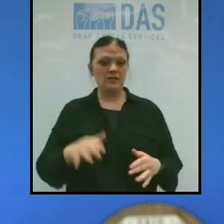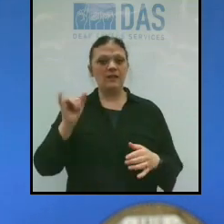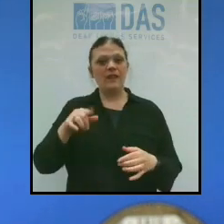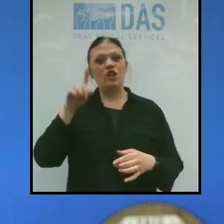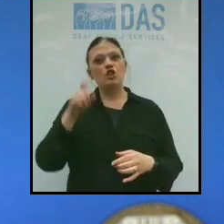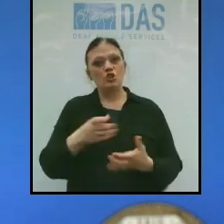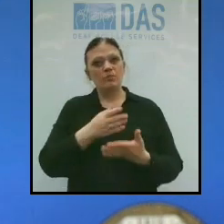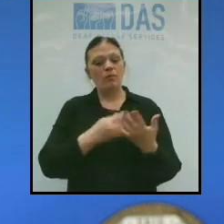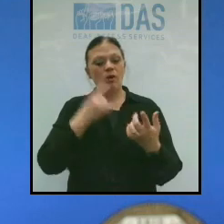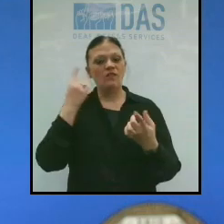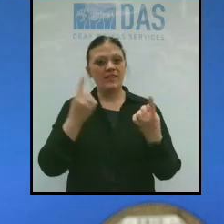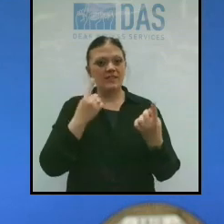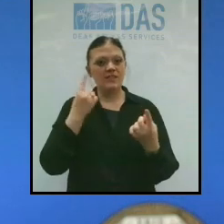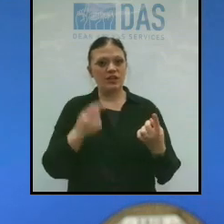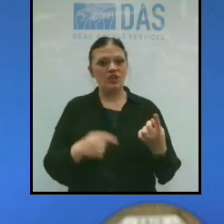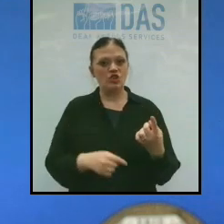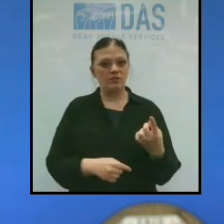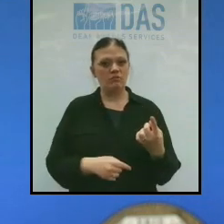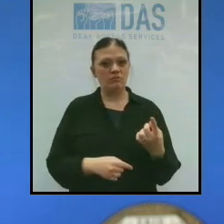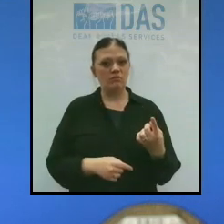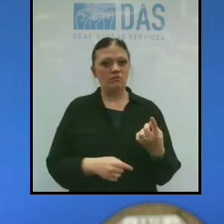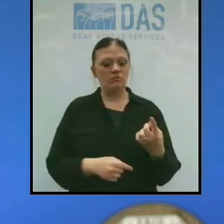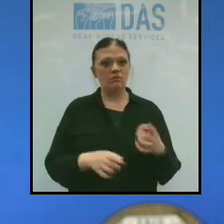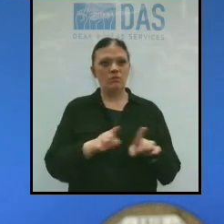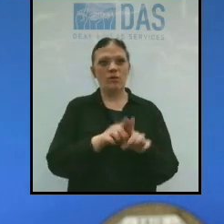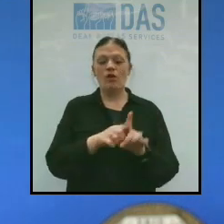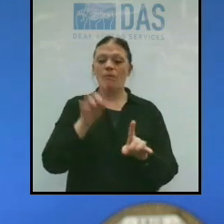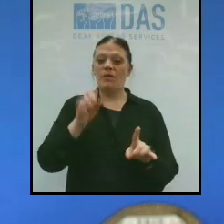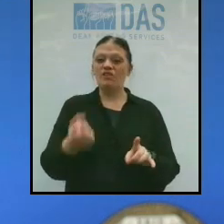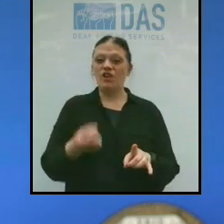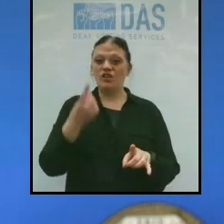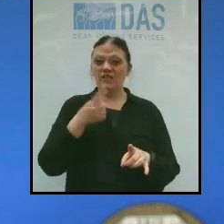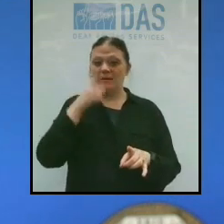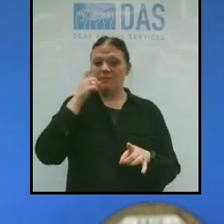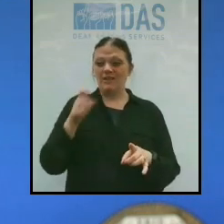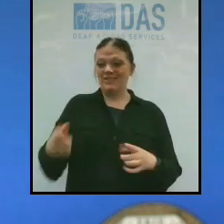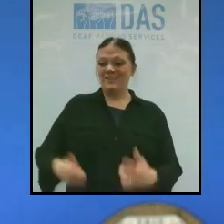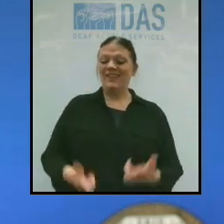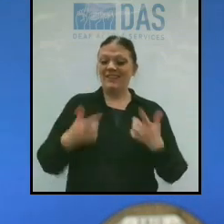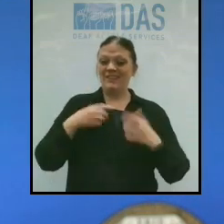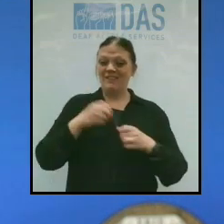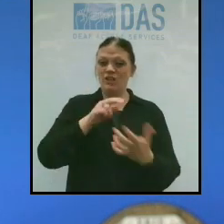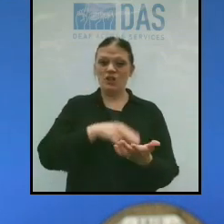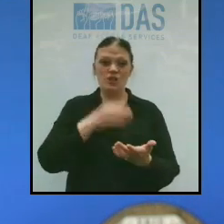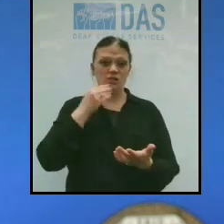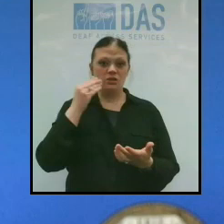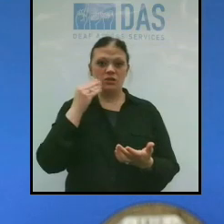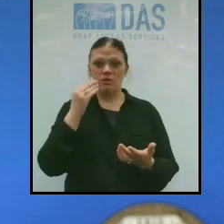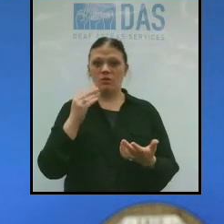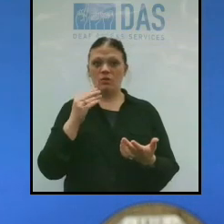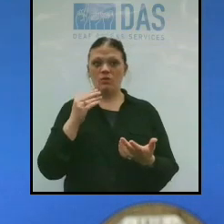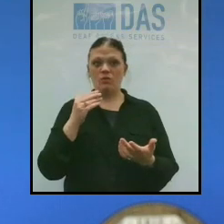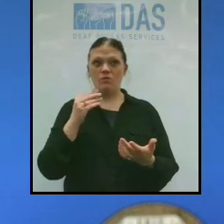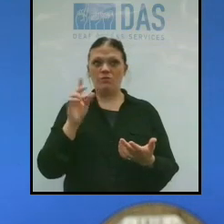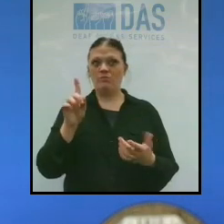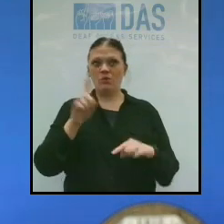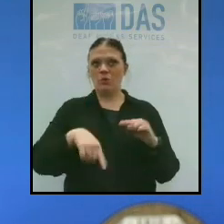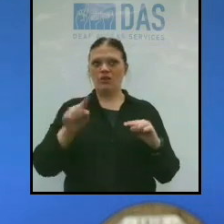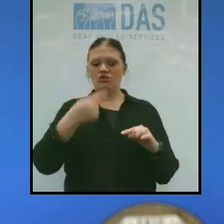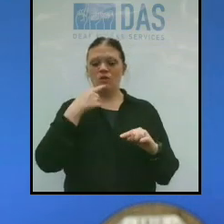the consideration. And we also have to understand that just because they lived in a nursing home doesn't mean that you just say, oh, they lived in a nursing home, we